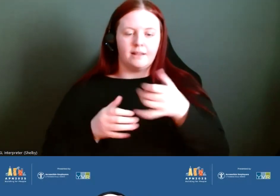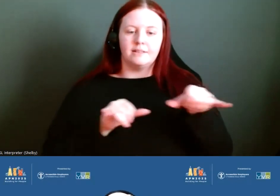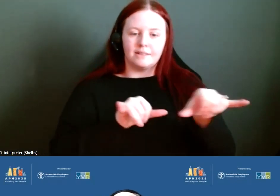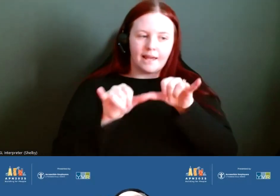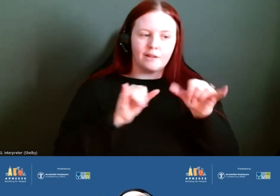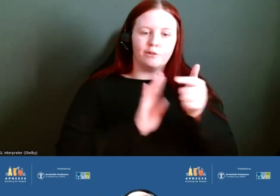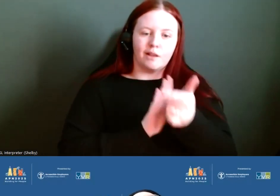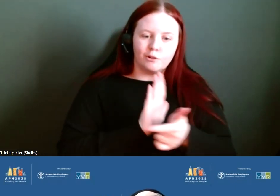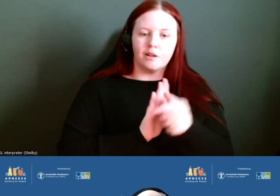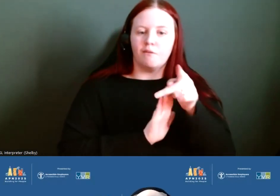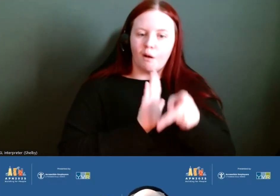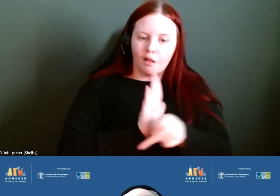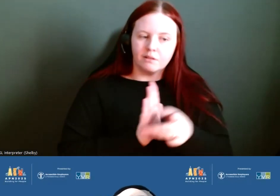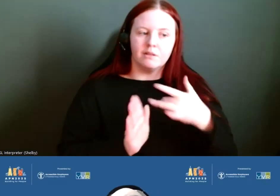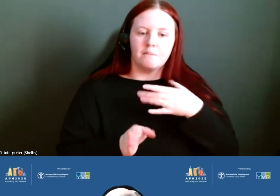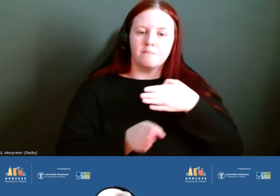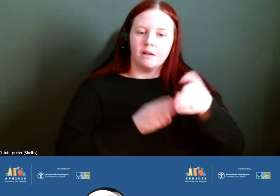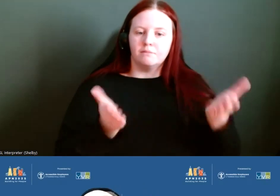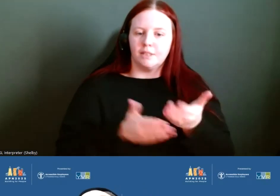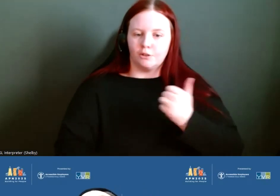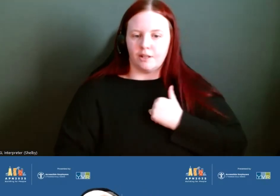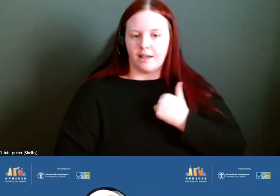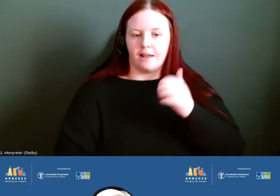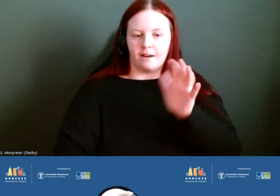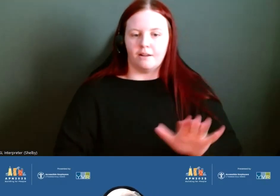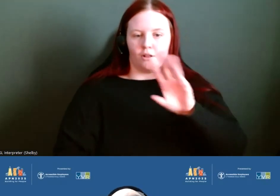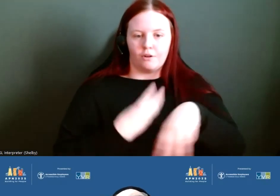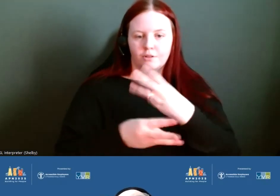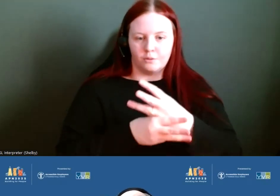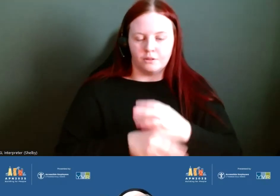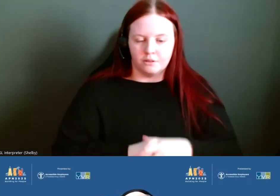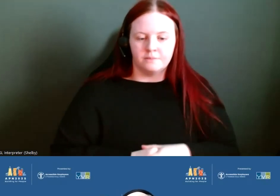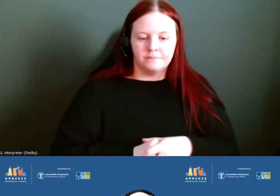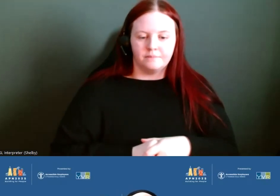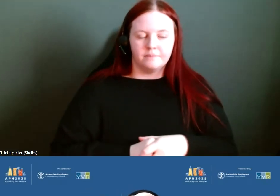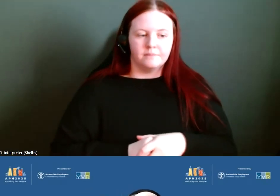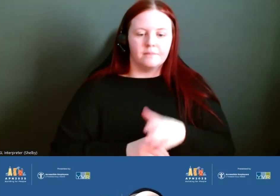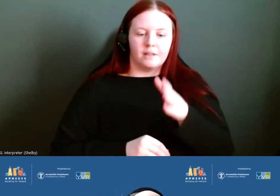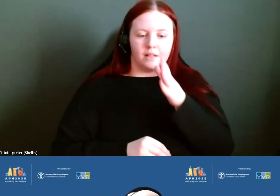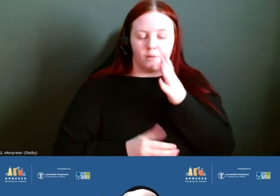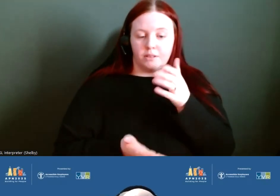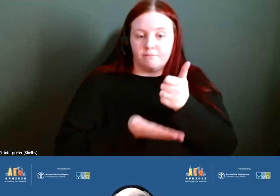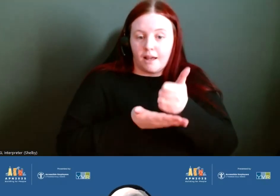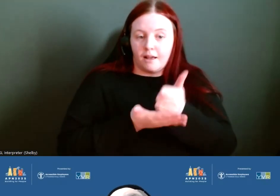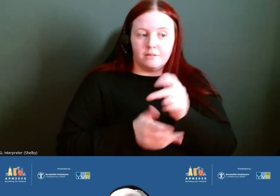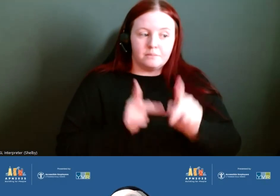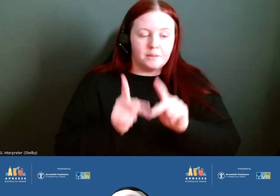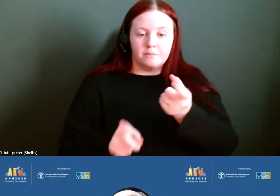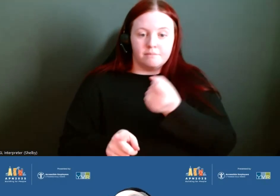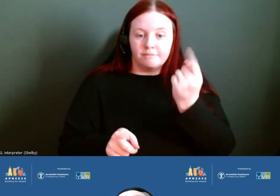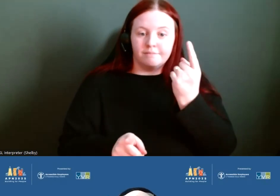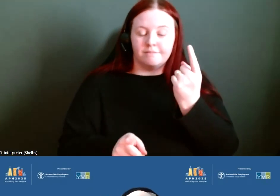and policy environments that are here in Canada and around the world. And helping people understand that since everything we do